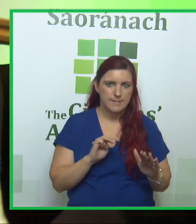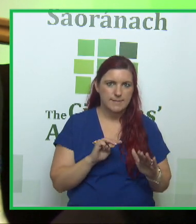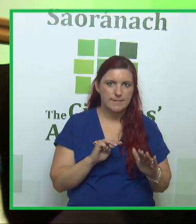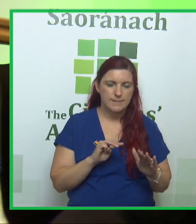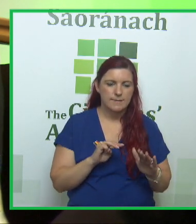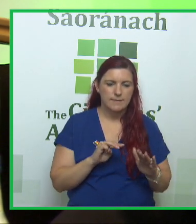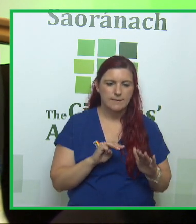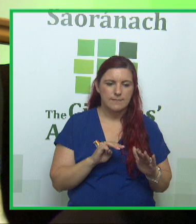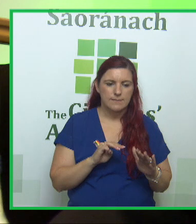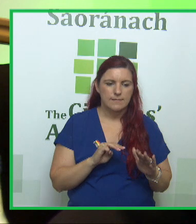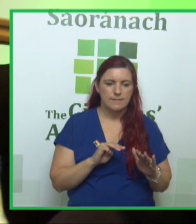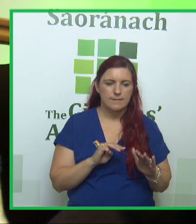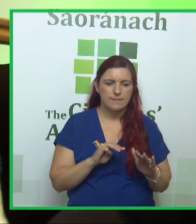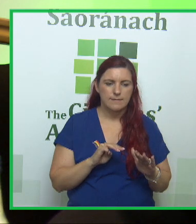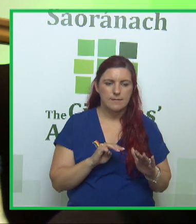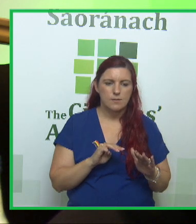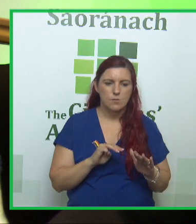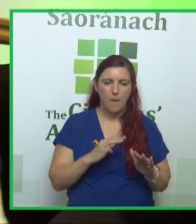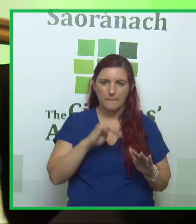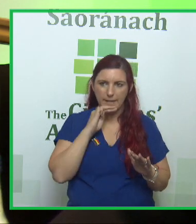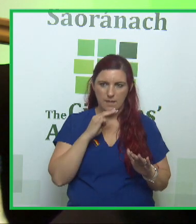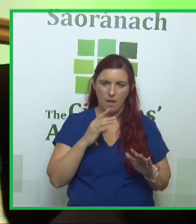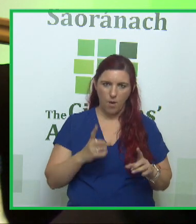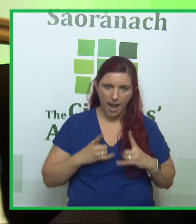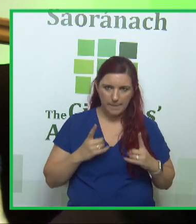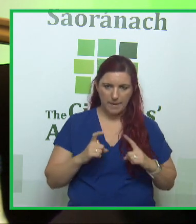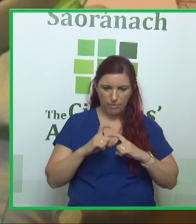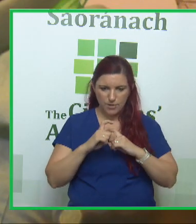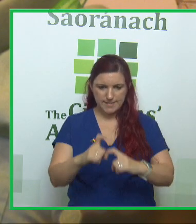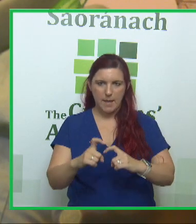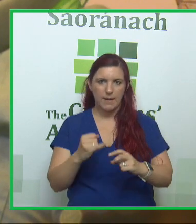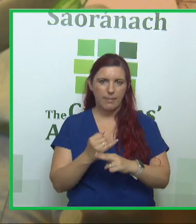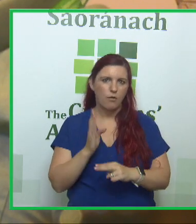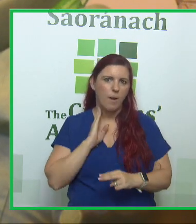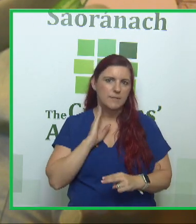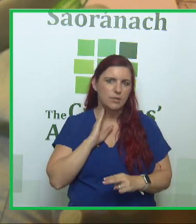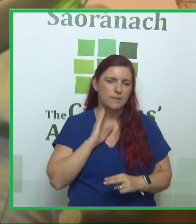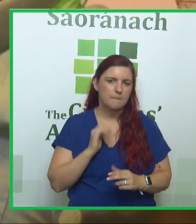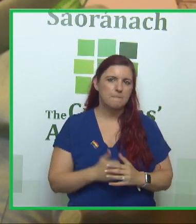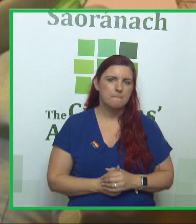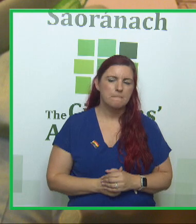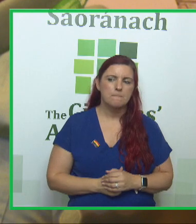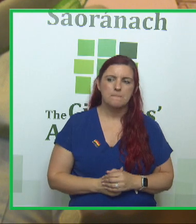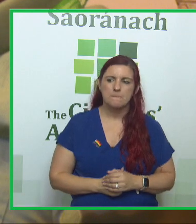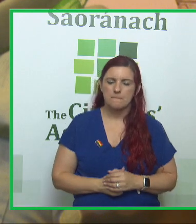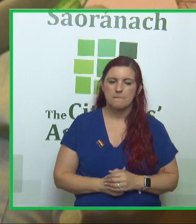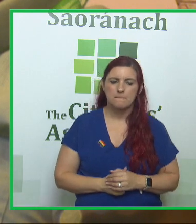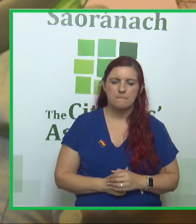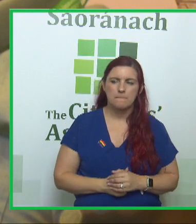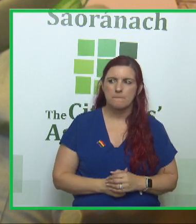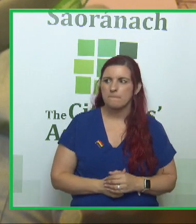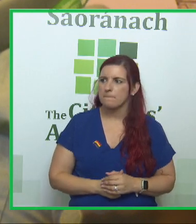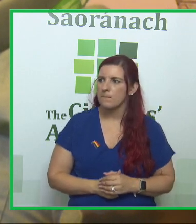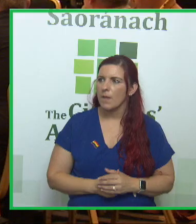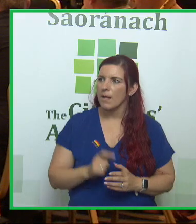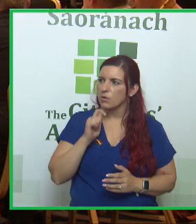to be stable and in there to be considered successful for more than 12 months. Okay, can I just say to our panelists just